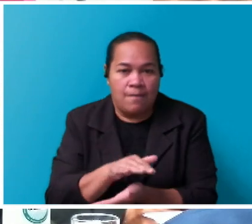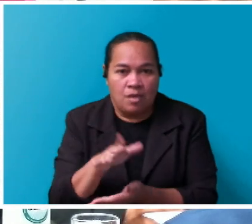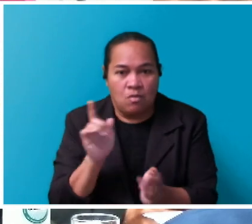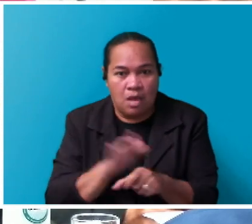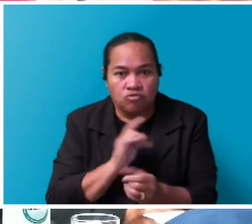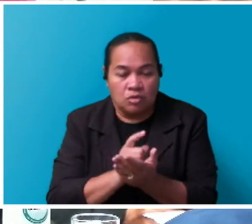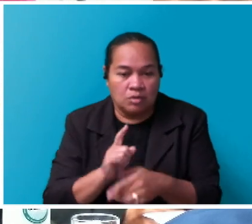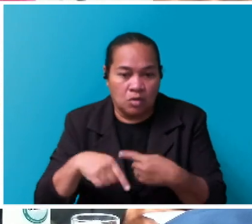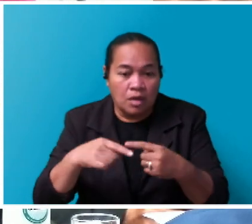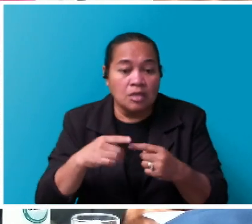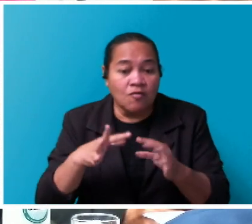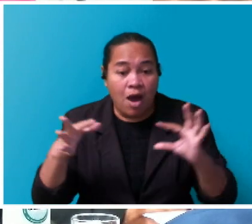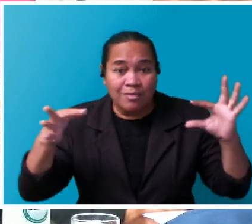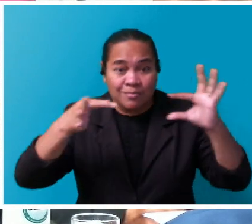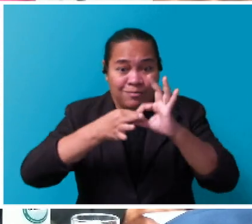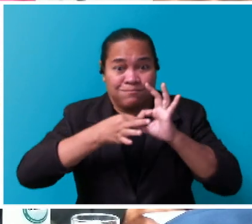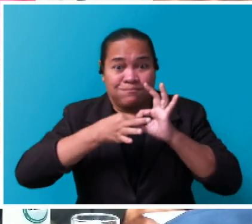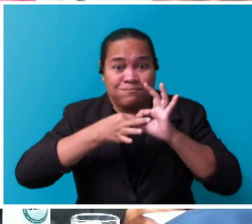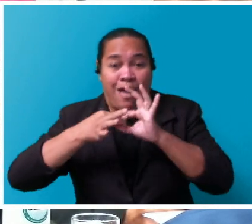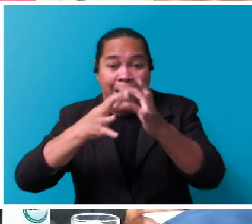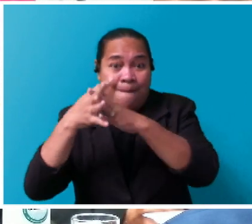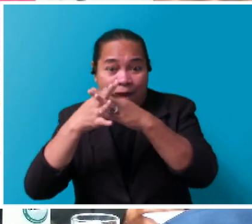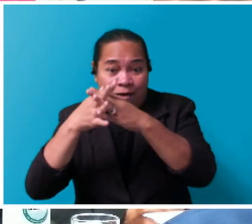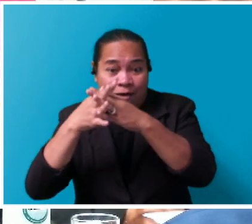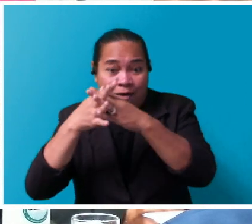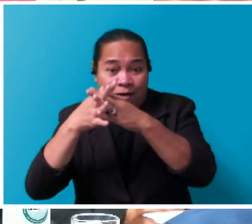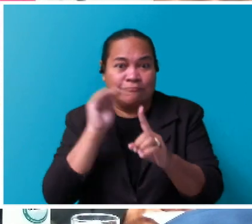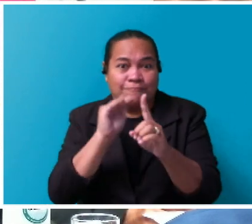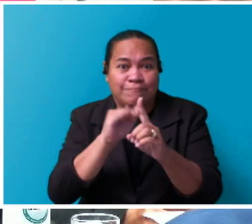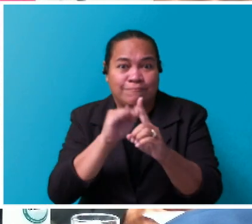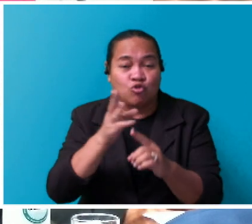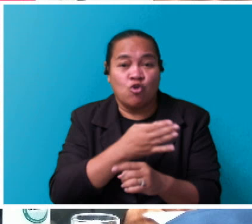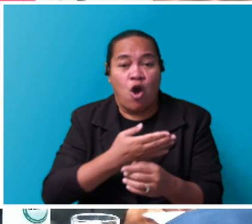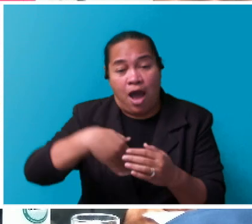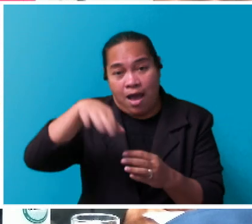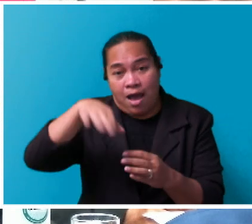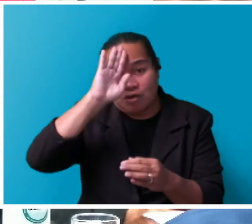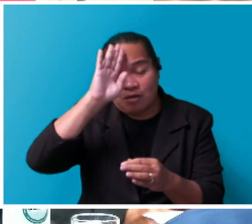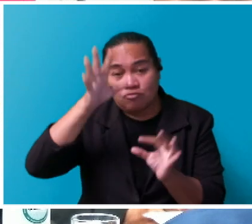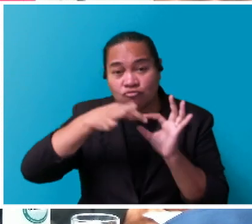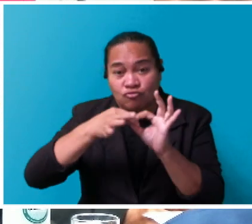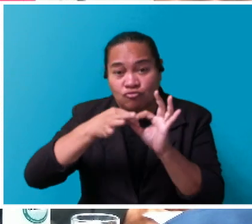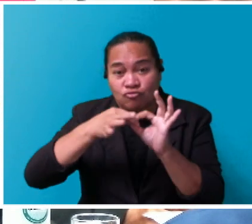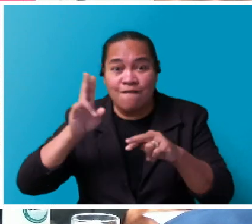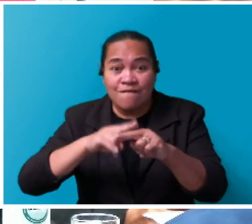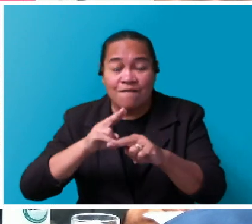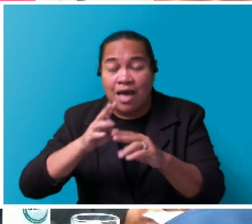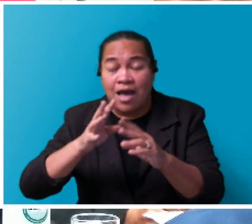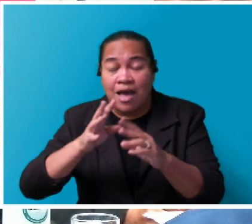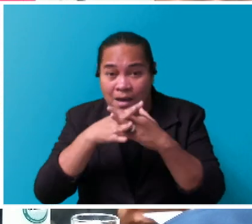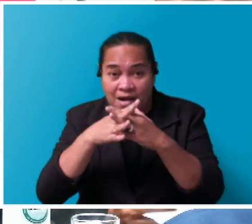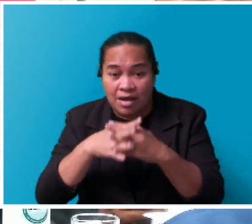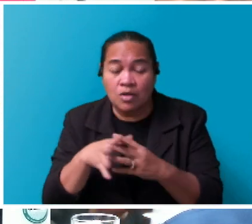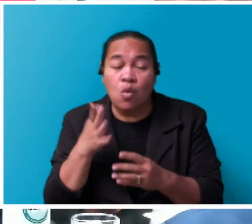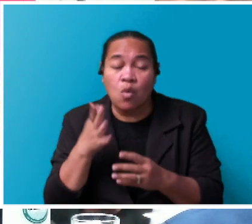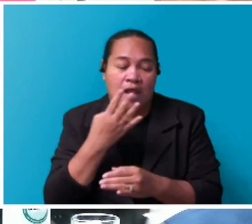diplomatic outreach, the Ministry immediately reached out to the US Ambassador to Fiji, Her Excellency Marie DeMoe, on the